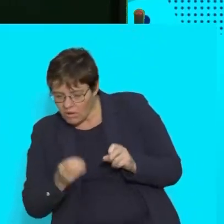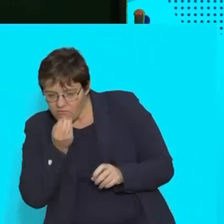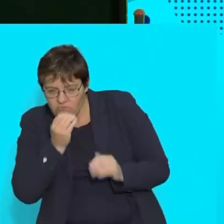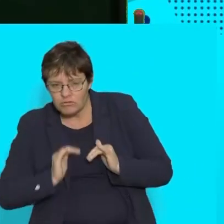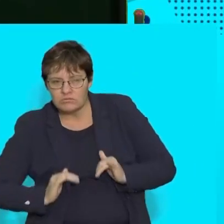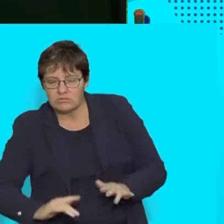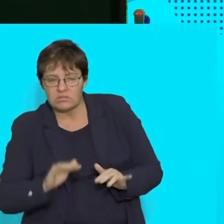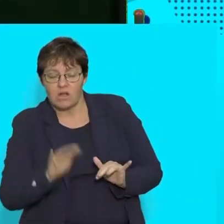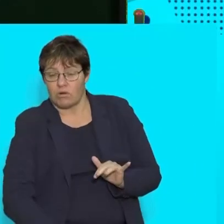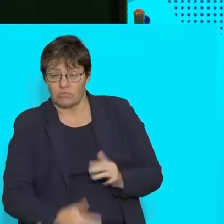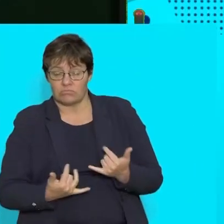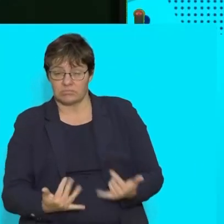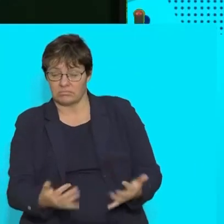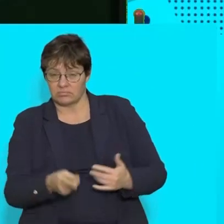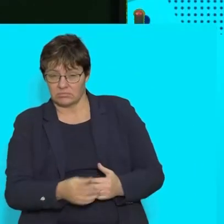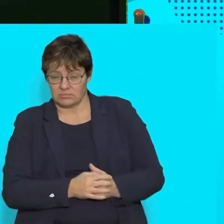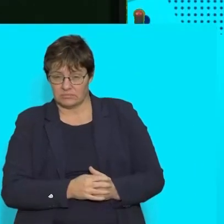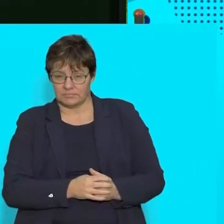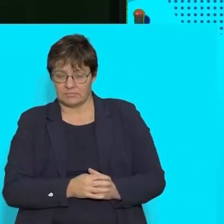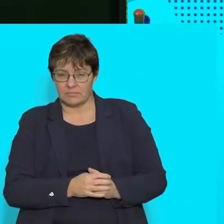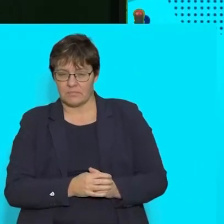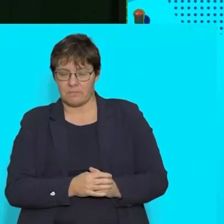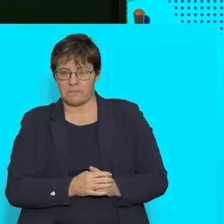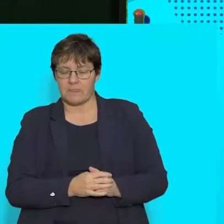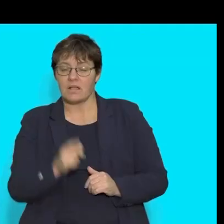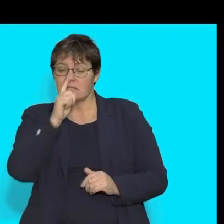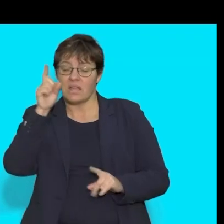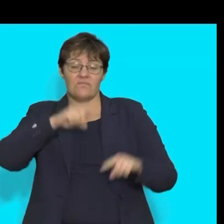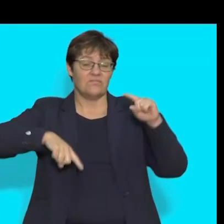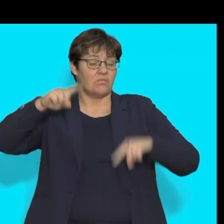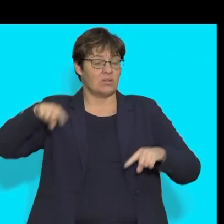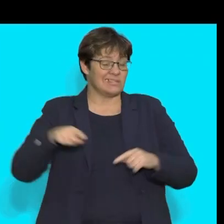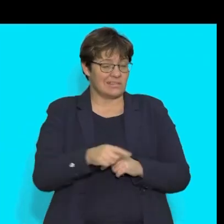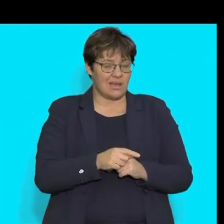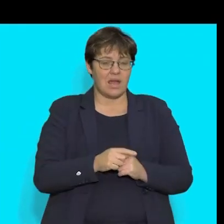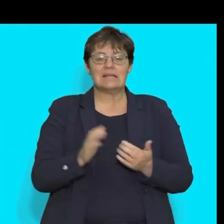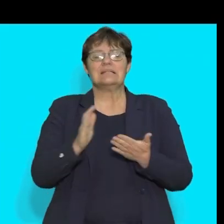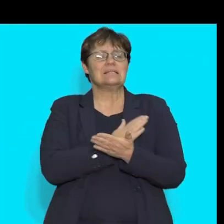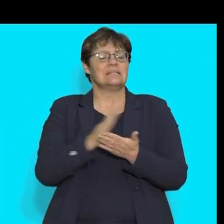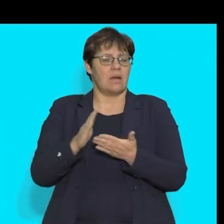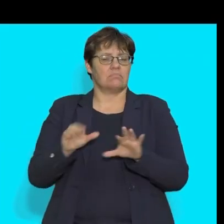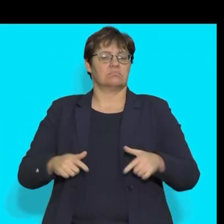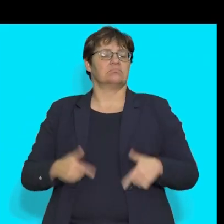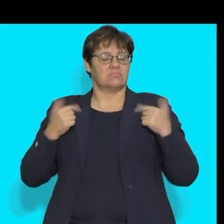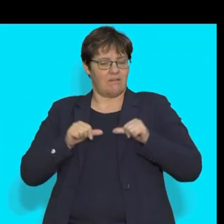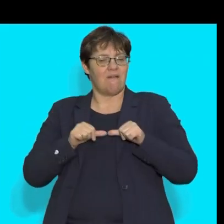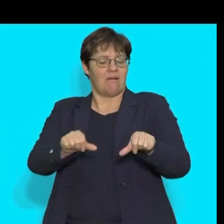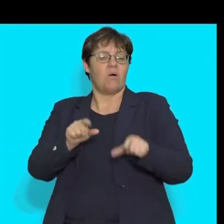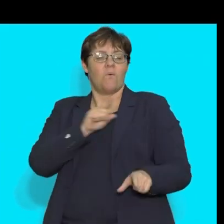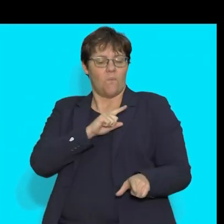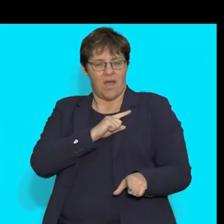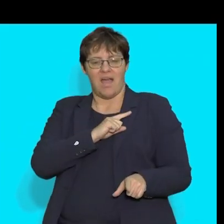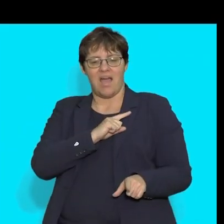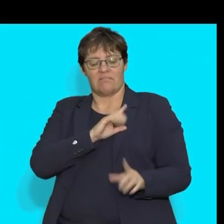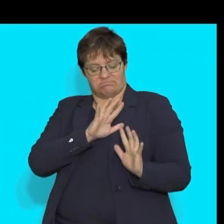food quickly from the ground. And so we see that variation, some offsprings survive because they have a trait